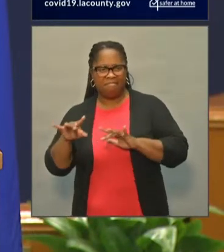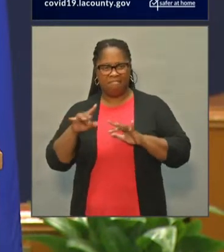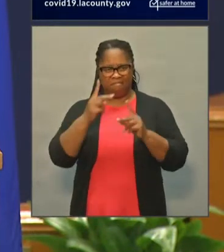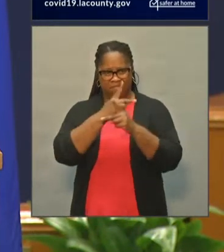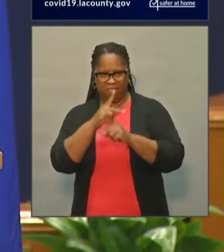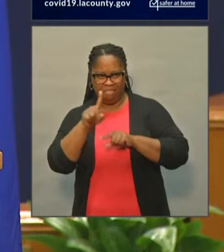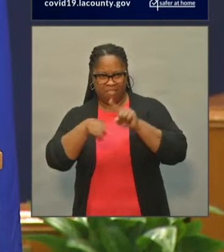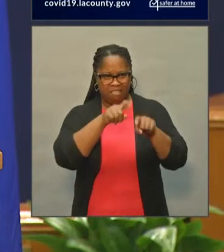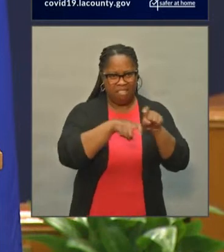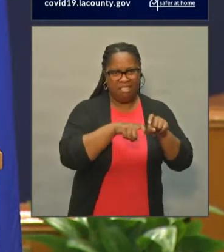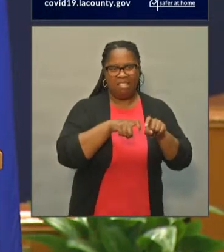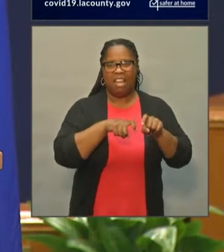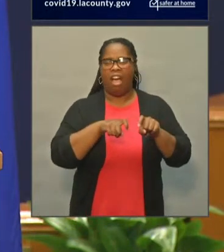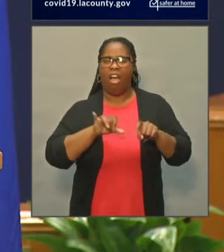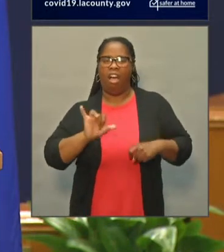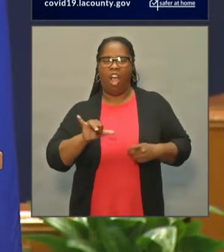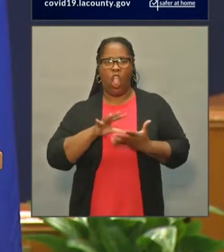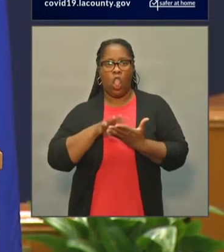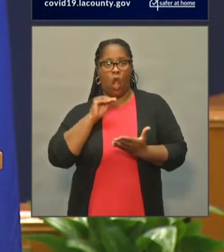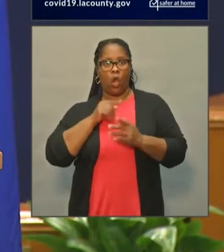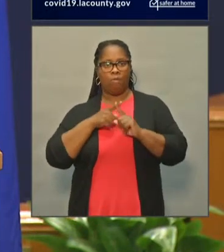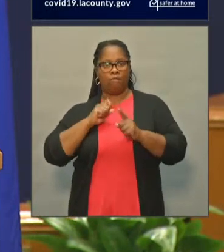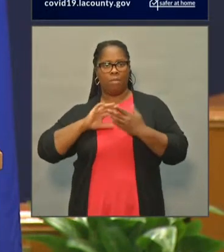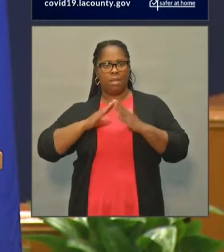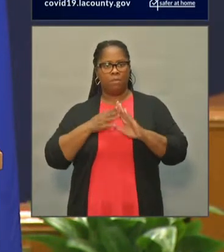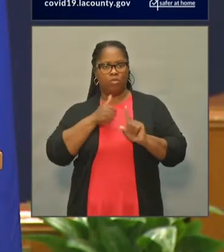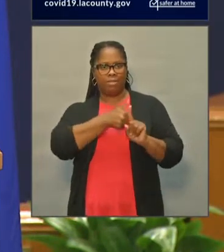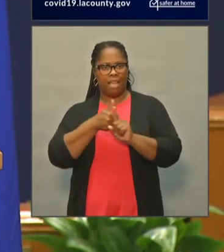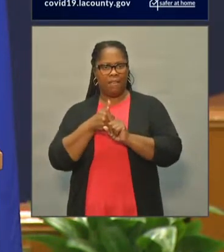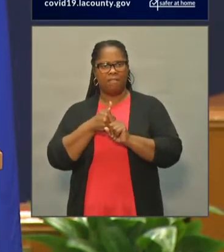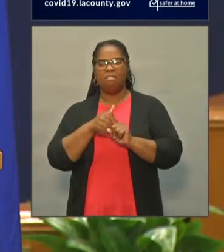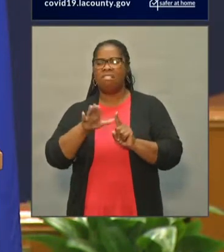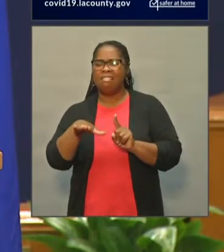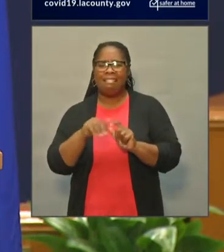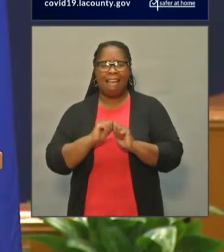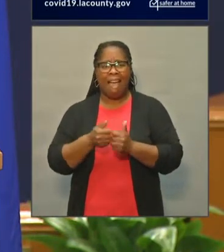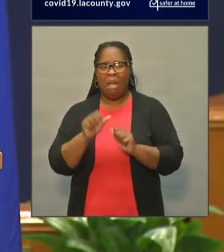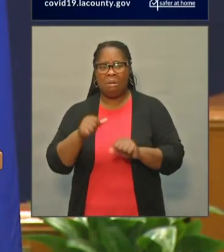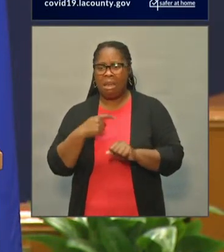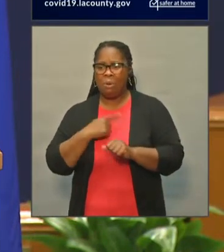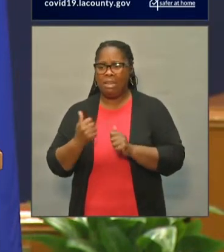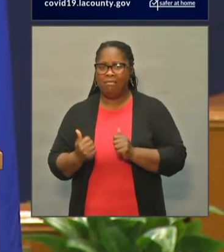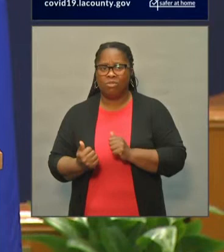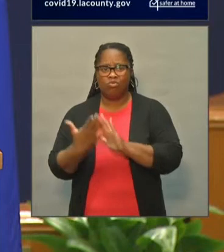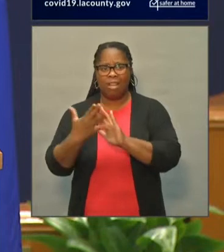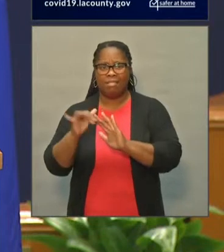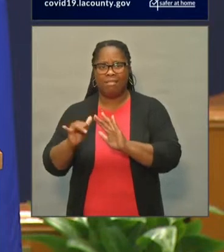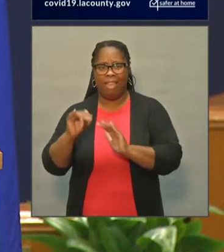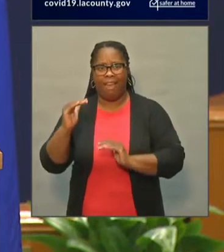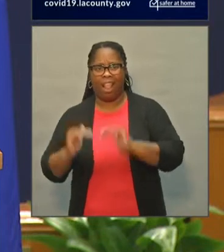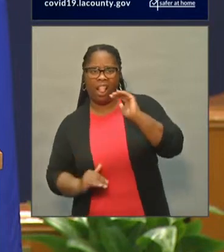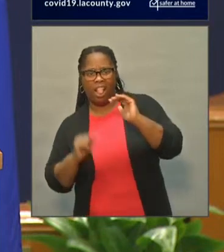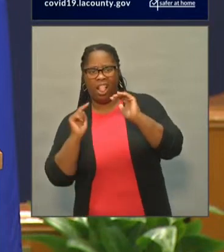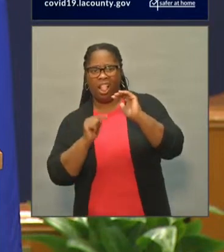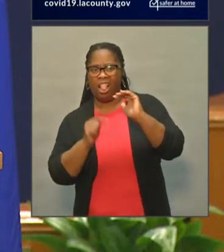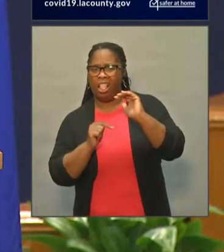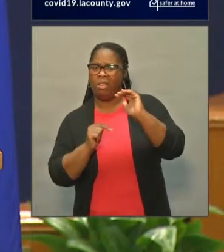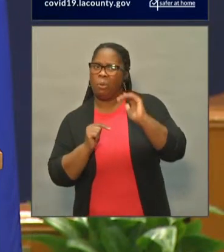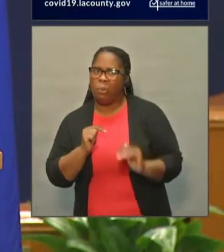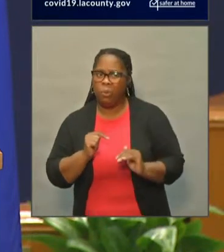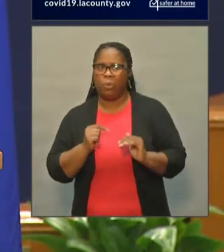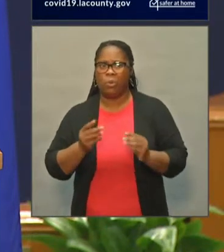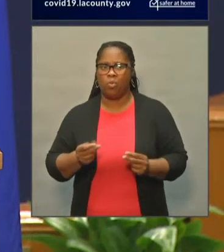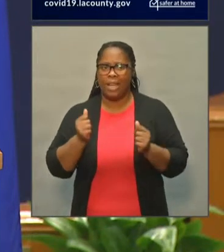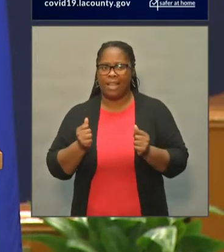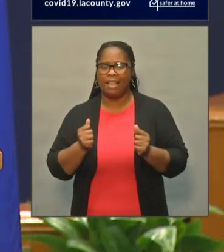to best approach efforts immediately that can help make a difference in the outcomes in communities that at this